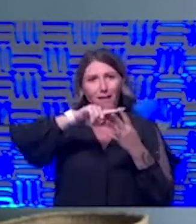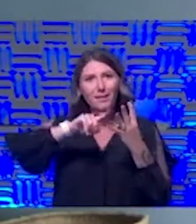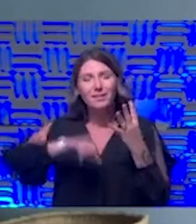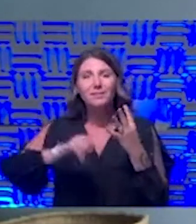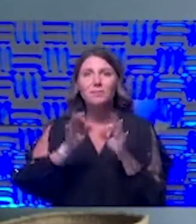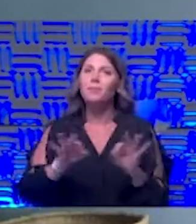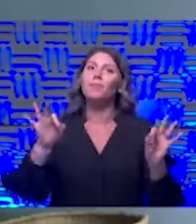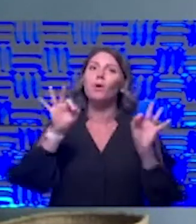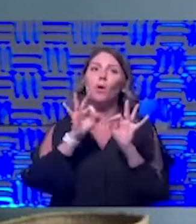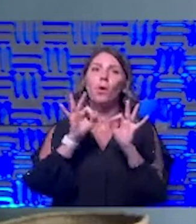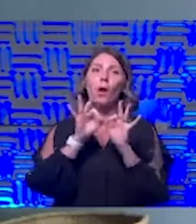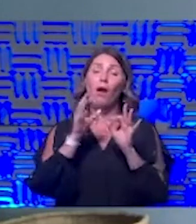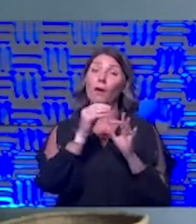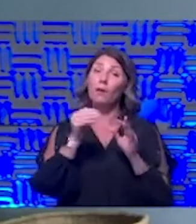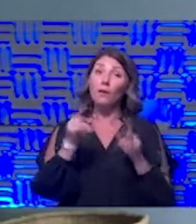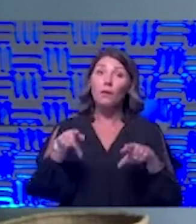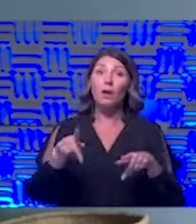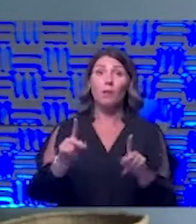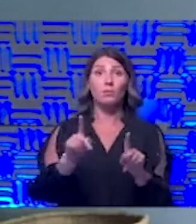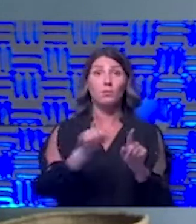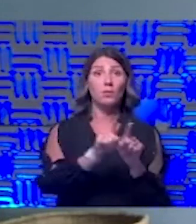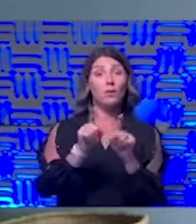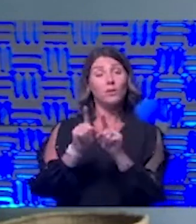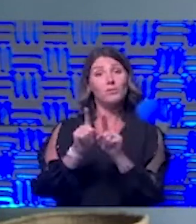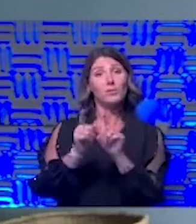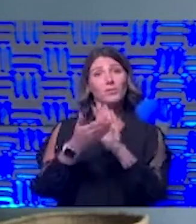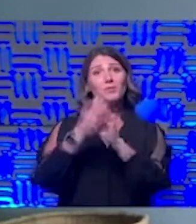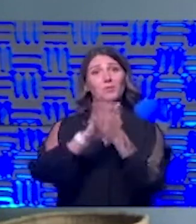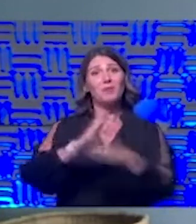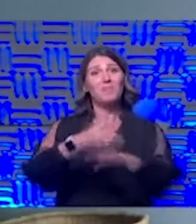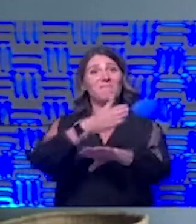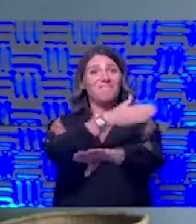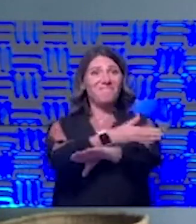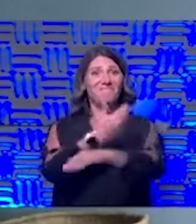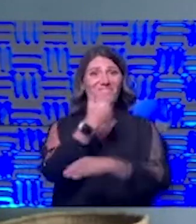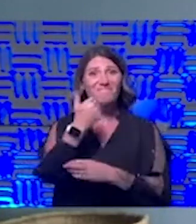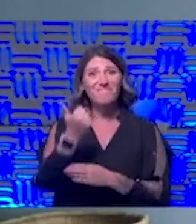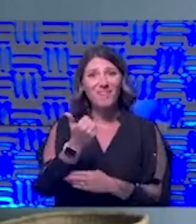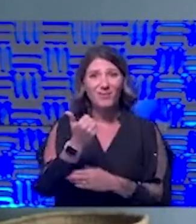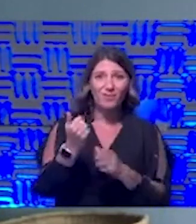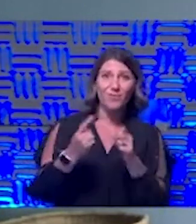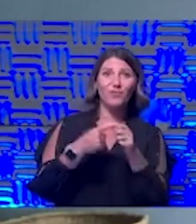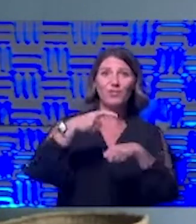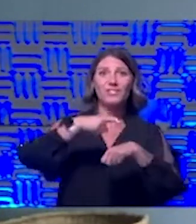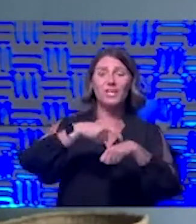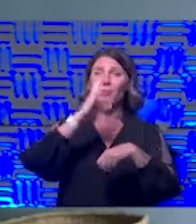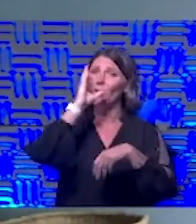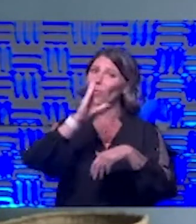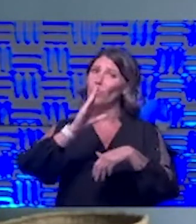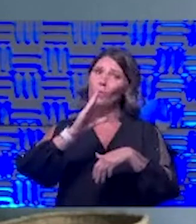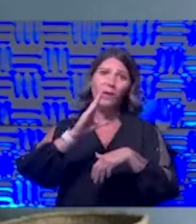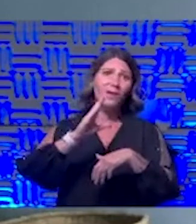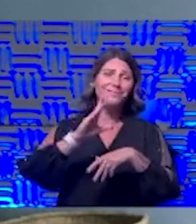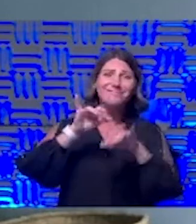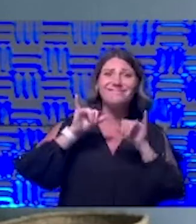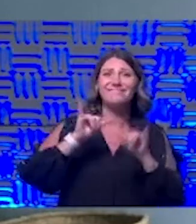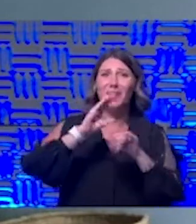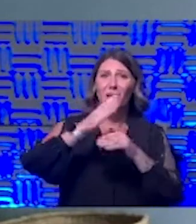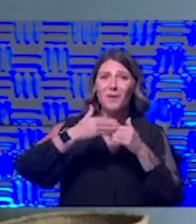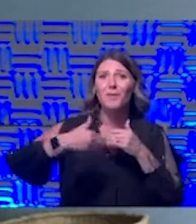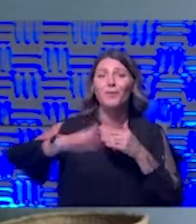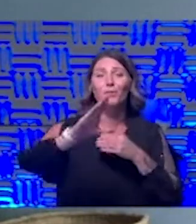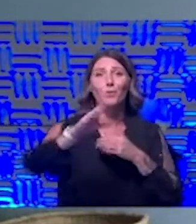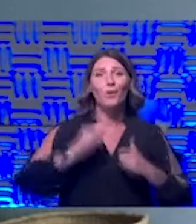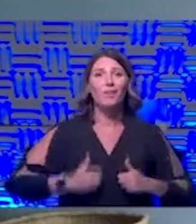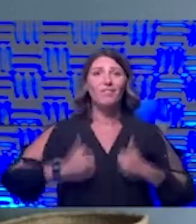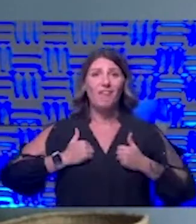And in a way, it's an opportunity maybe to get good at those things for the first time. And that will follow you for the rest of your life, long after the pandemic is